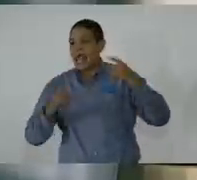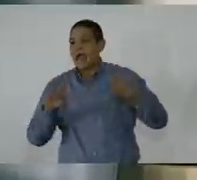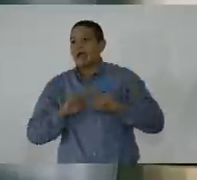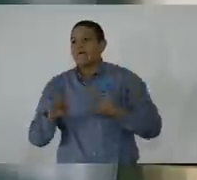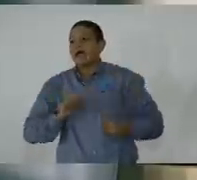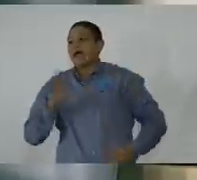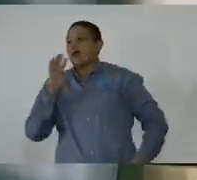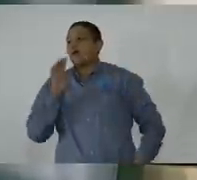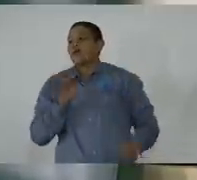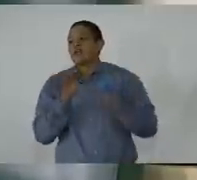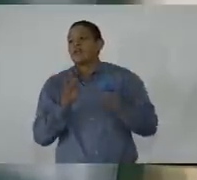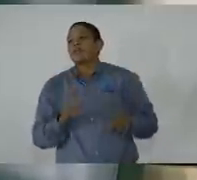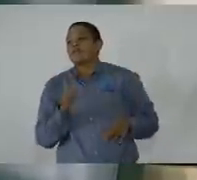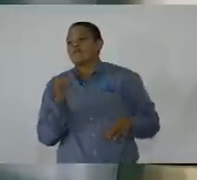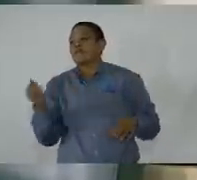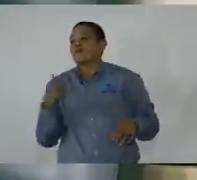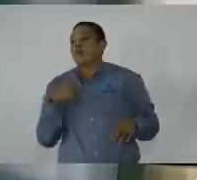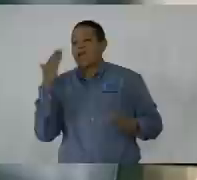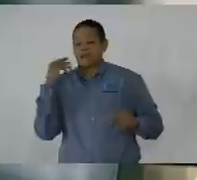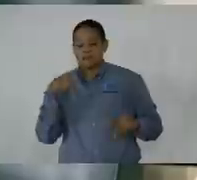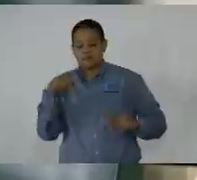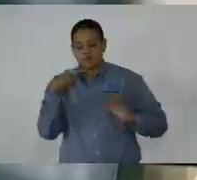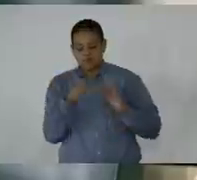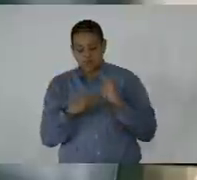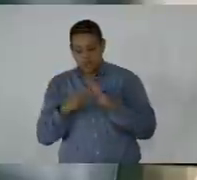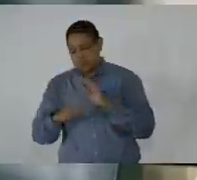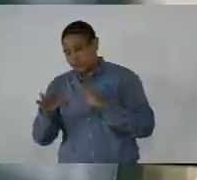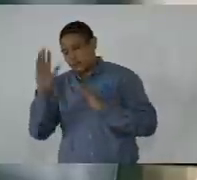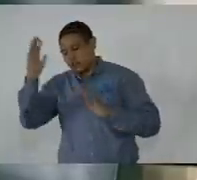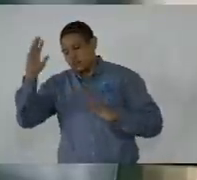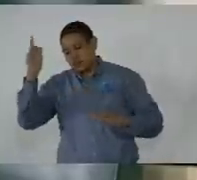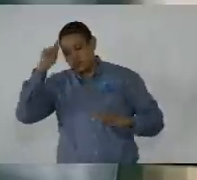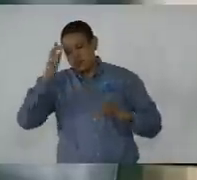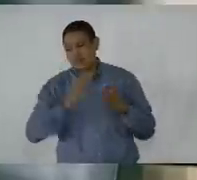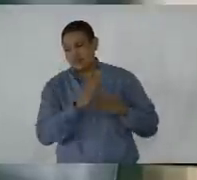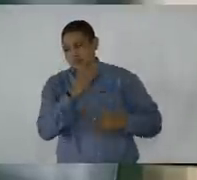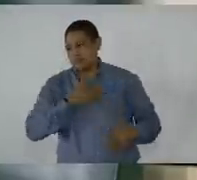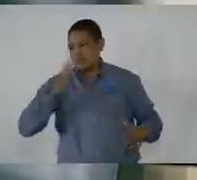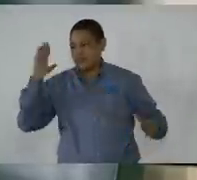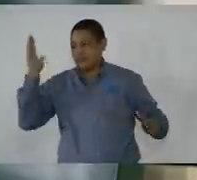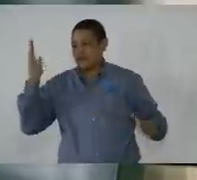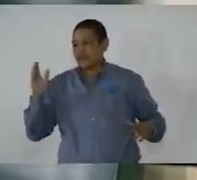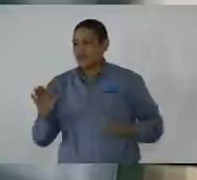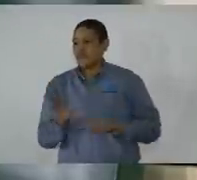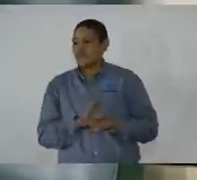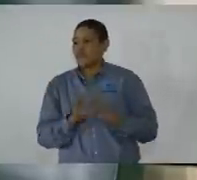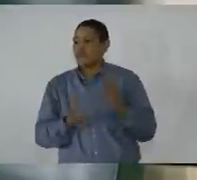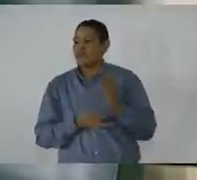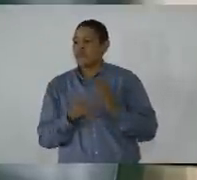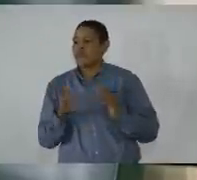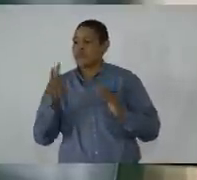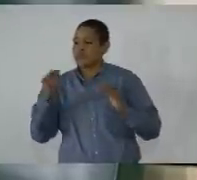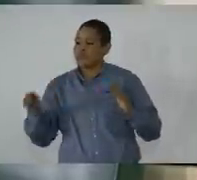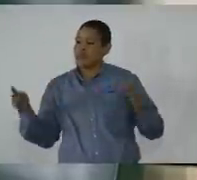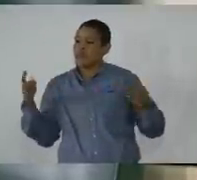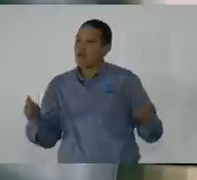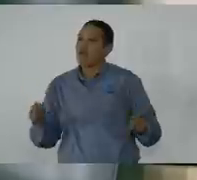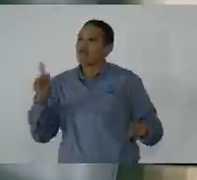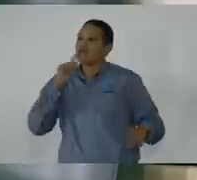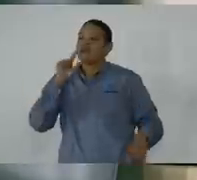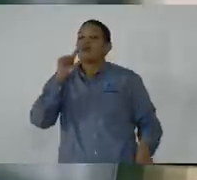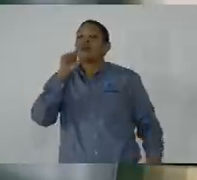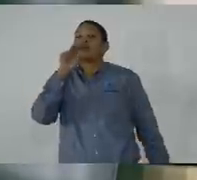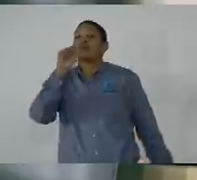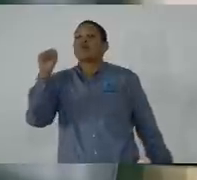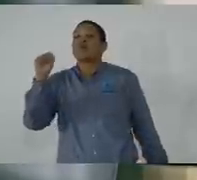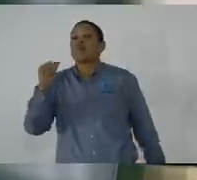I'll highlight a few, and I expect that colleagues will go through the digitized version. Madam Speaker, the Grow